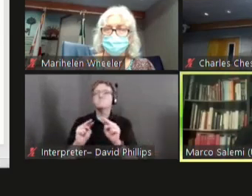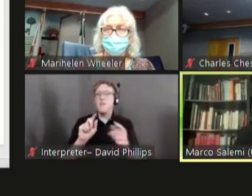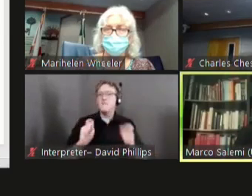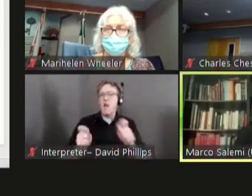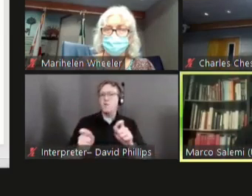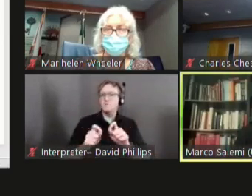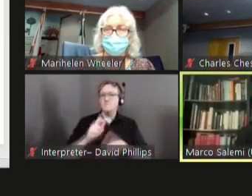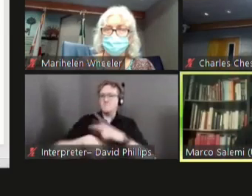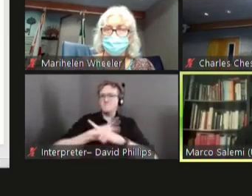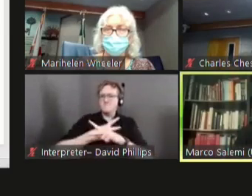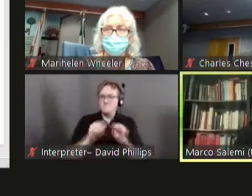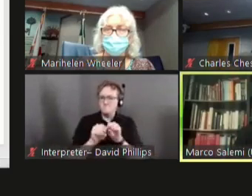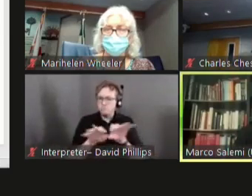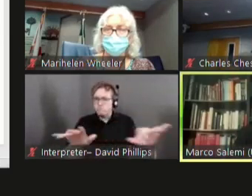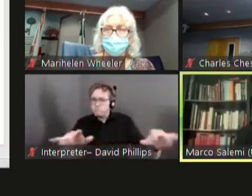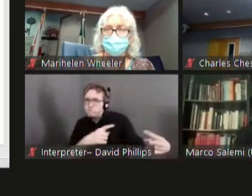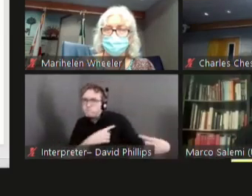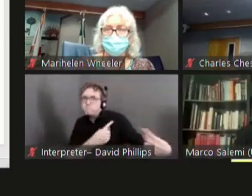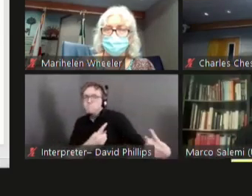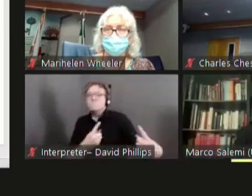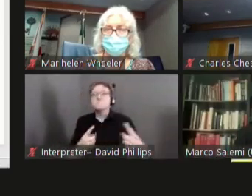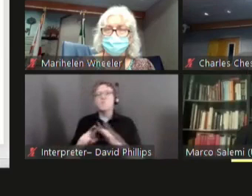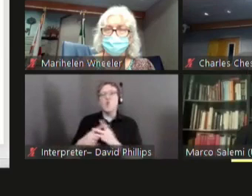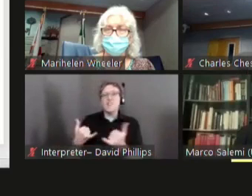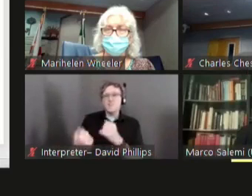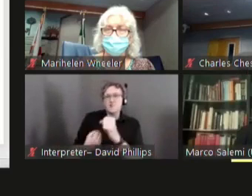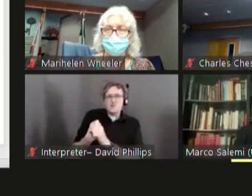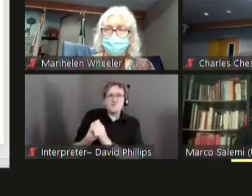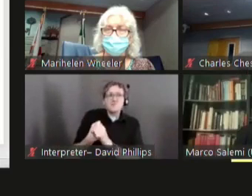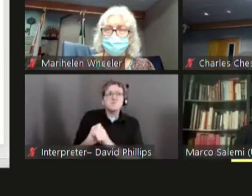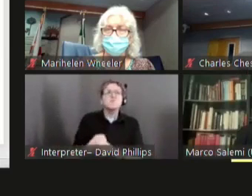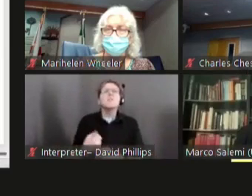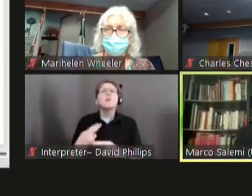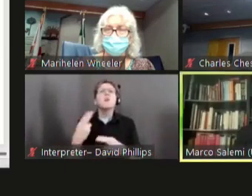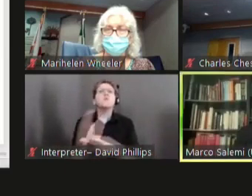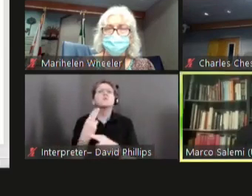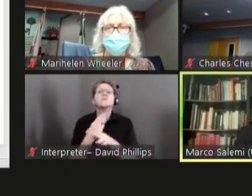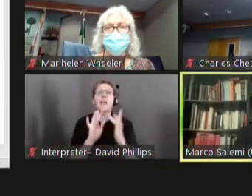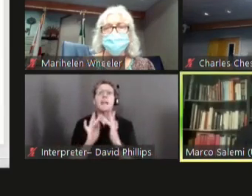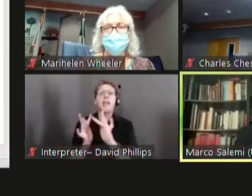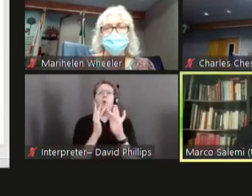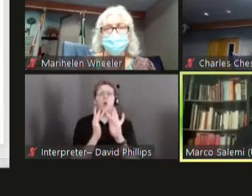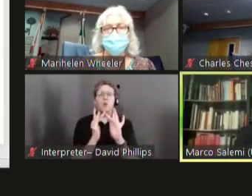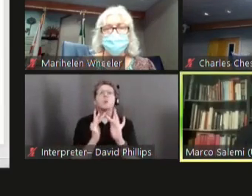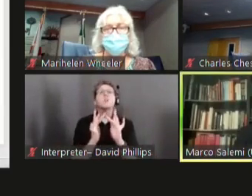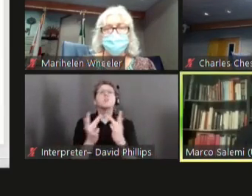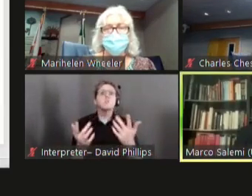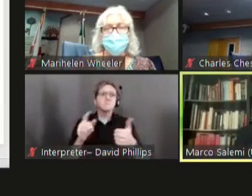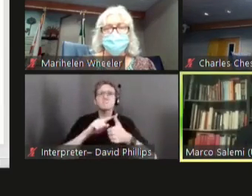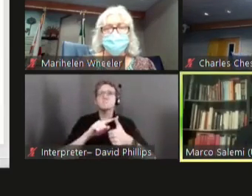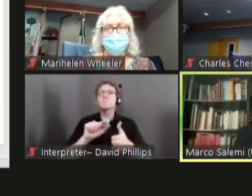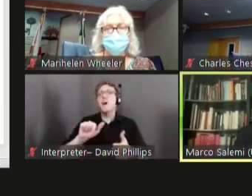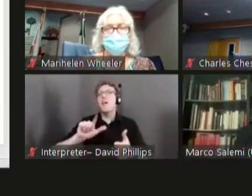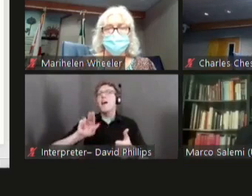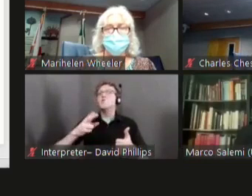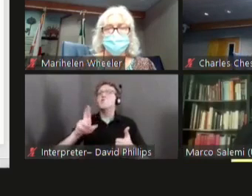beginning of this year through a network that includes right now Alachua County, and we have